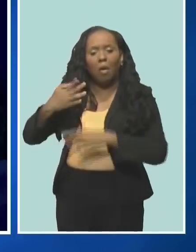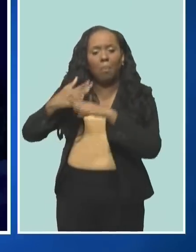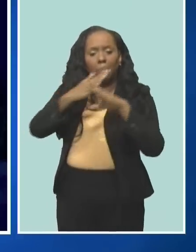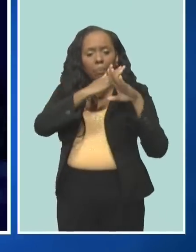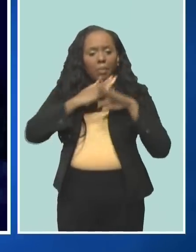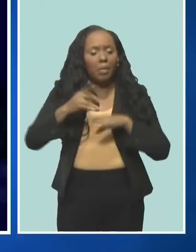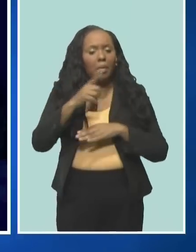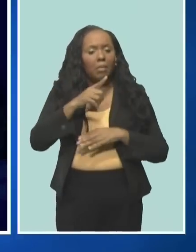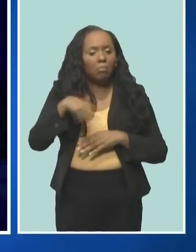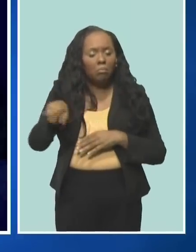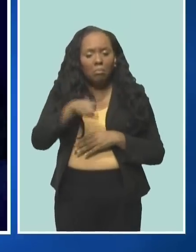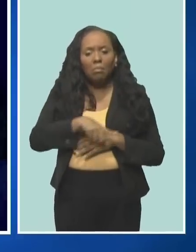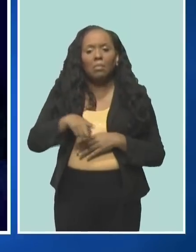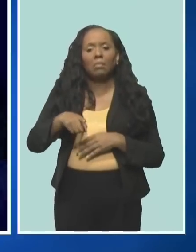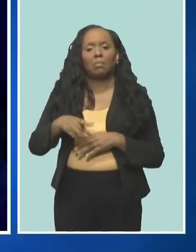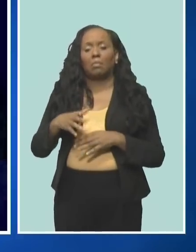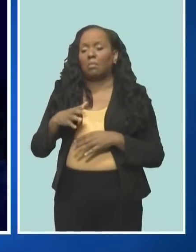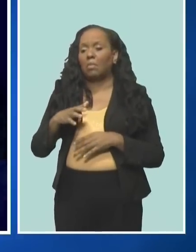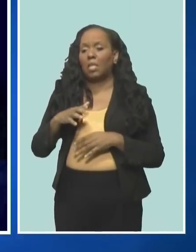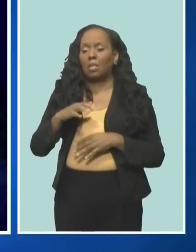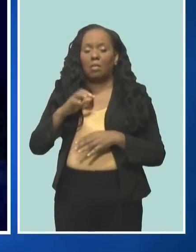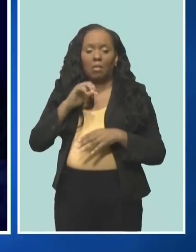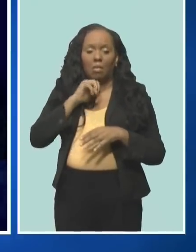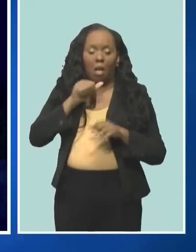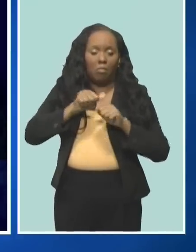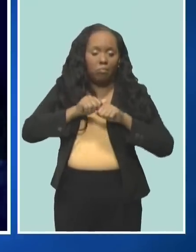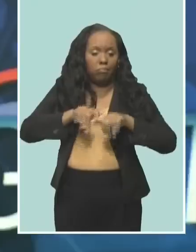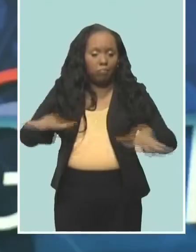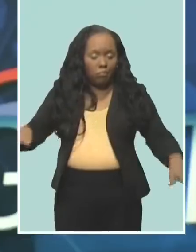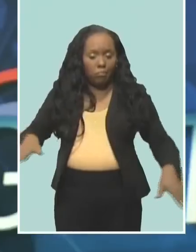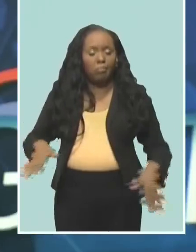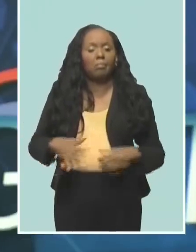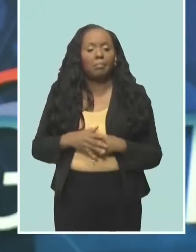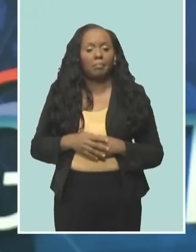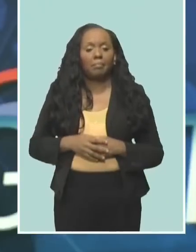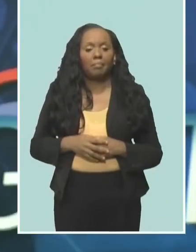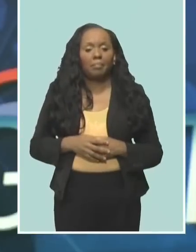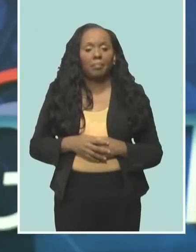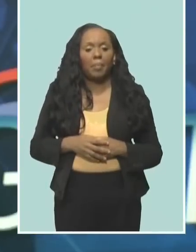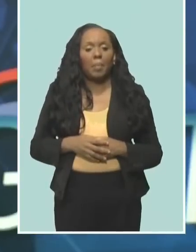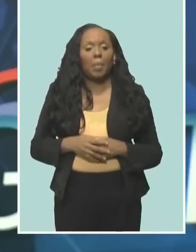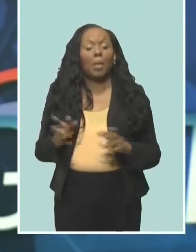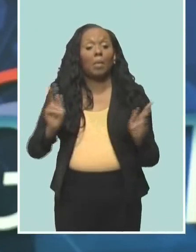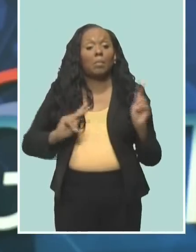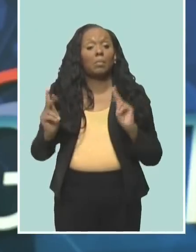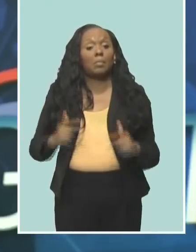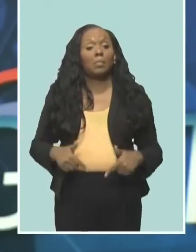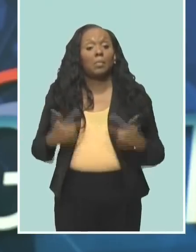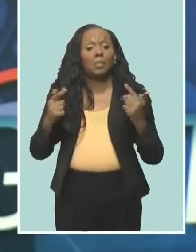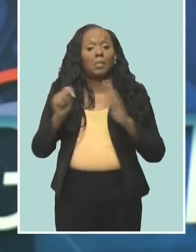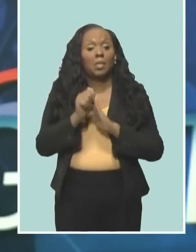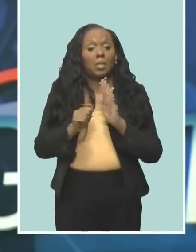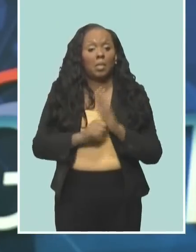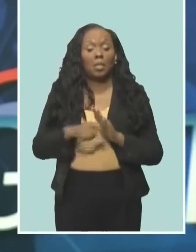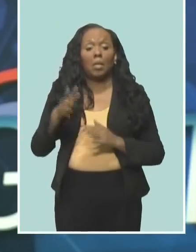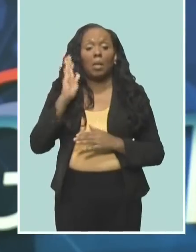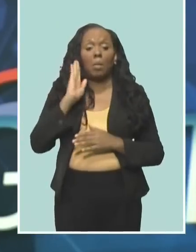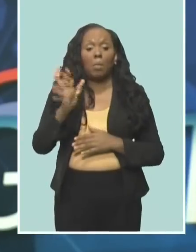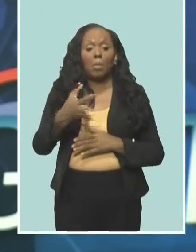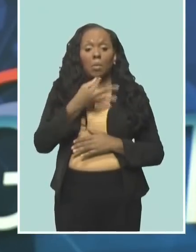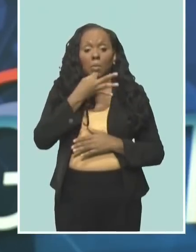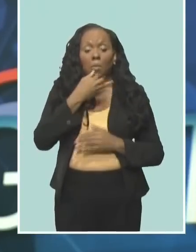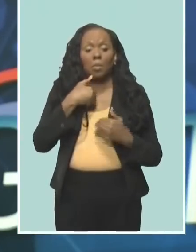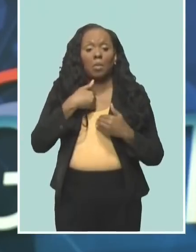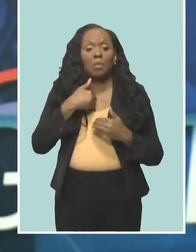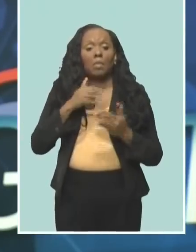the importation and spread of mpox. Residents in the city of Bridgetown will soon have a community